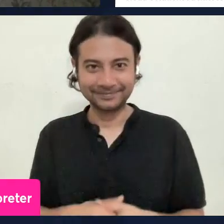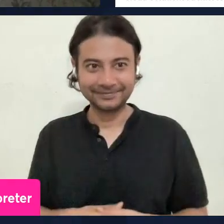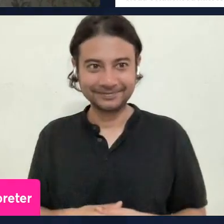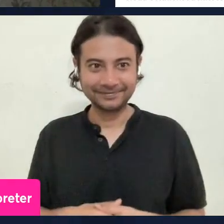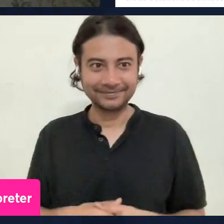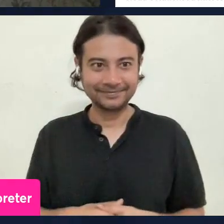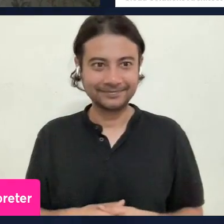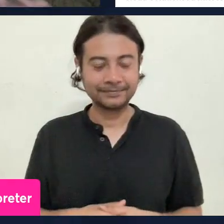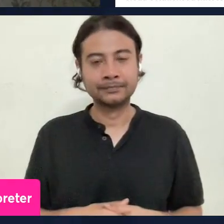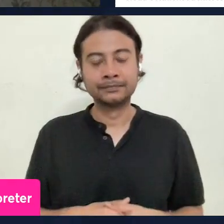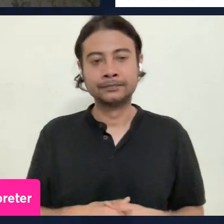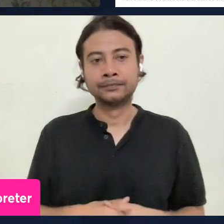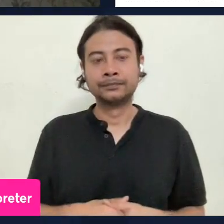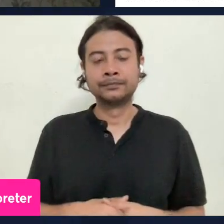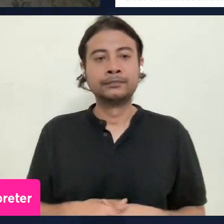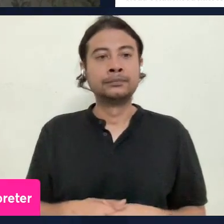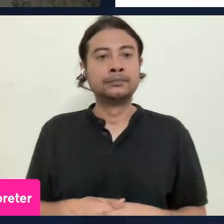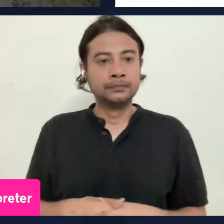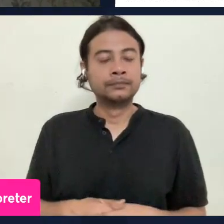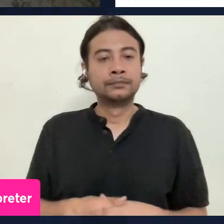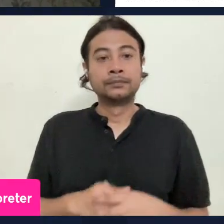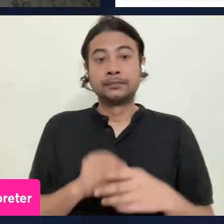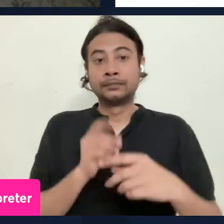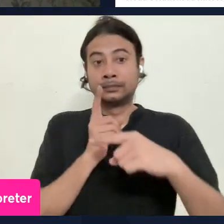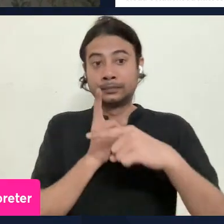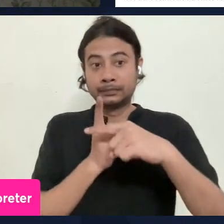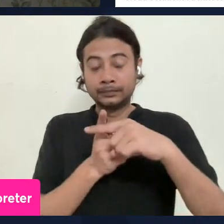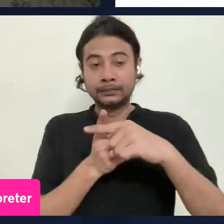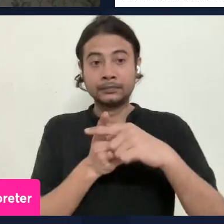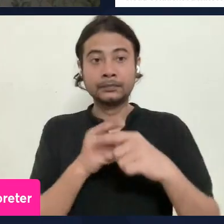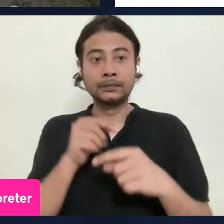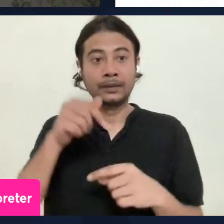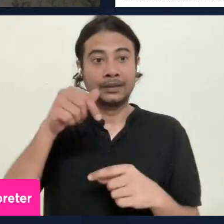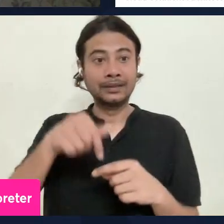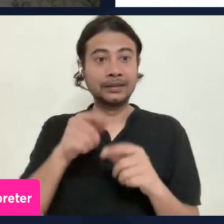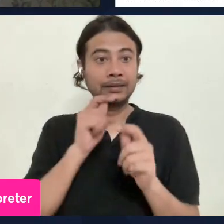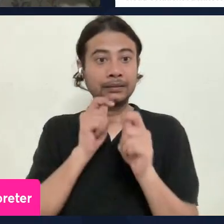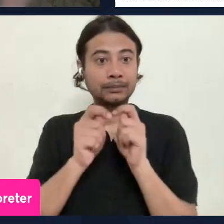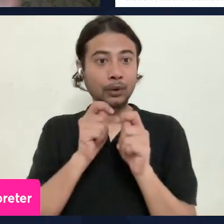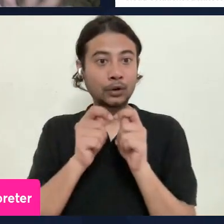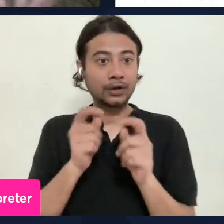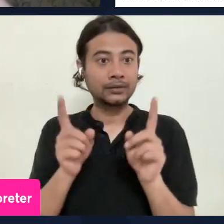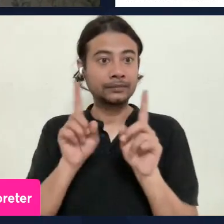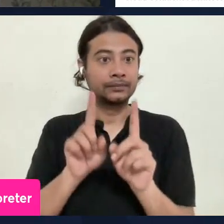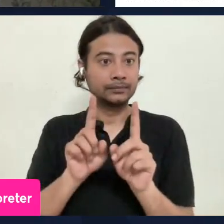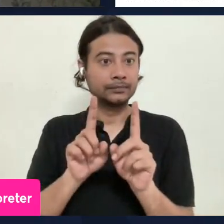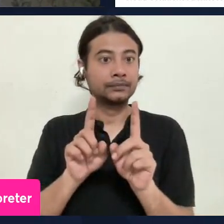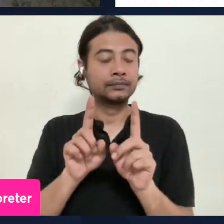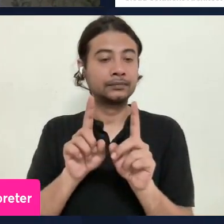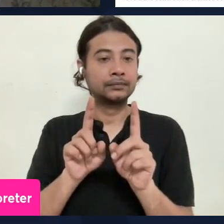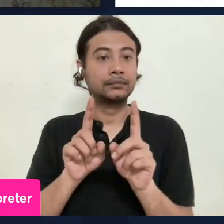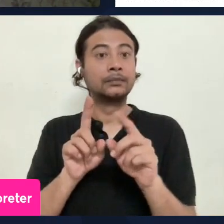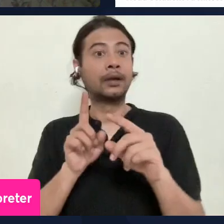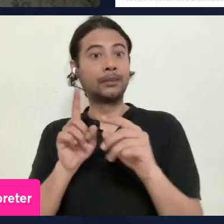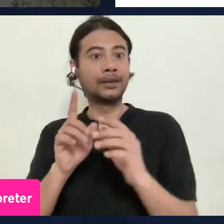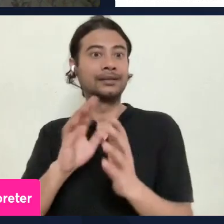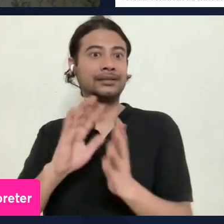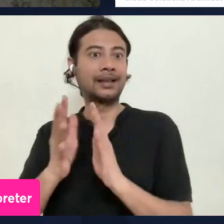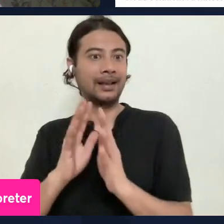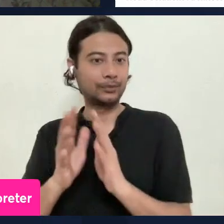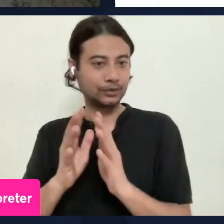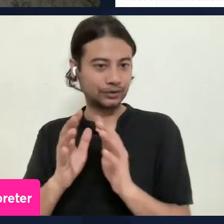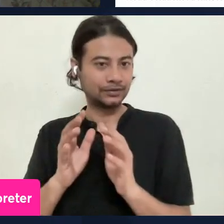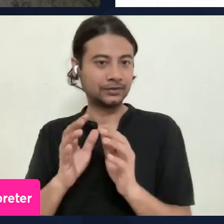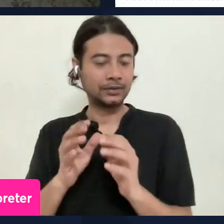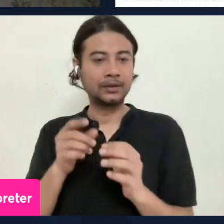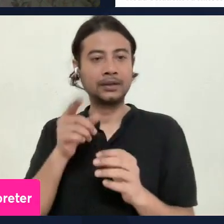and also since this podcast includes Indian Sign Language interpretation, the whole idea is to make it accessible to as many